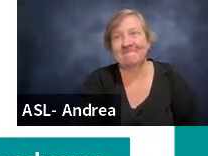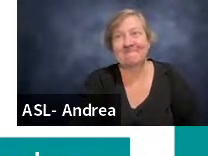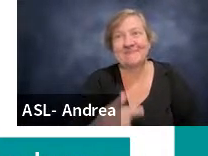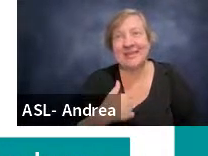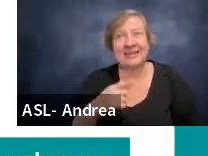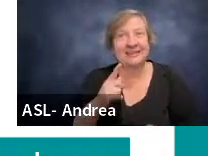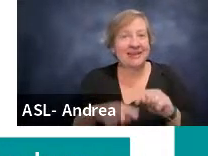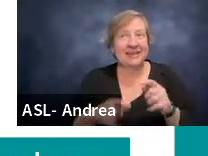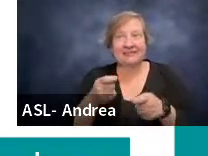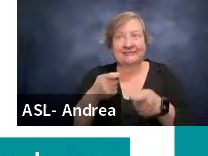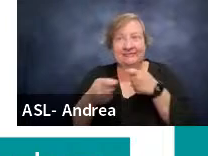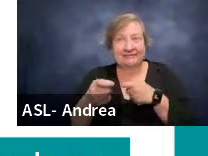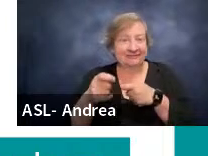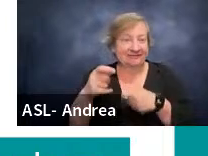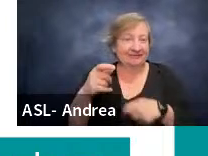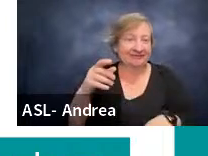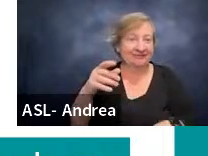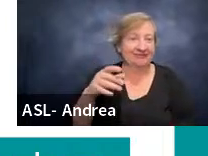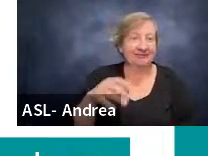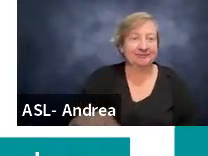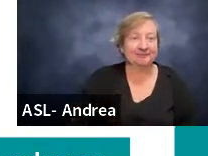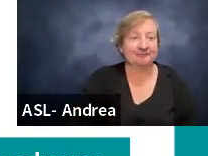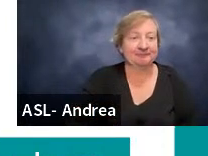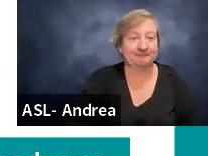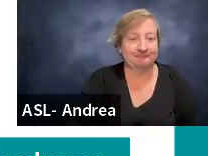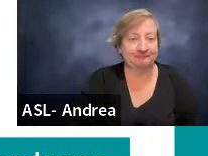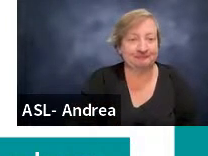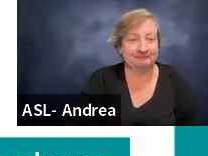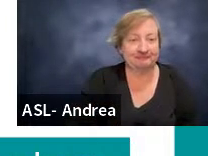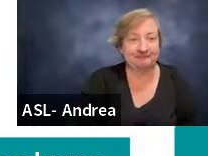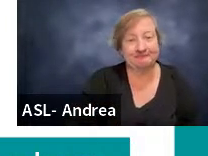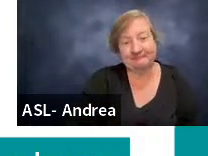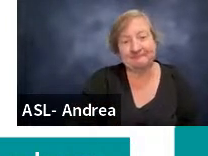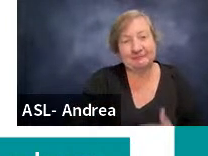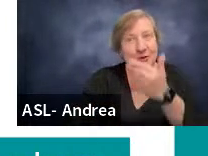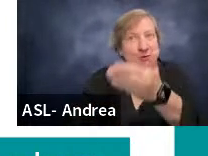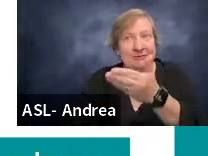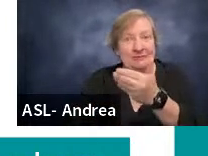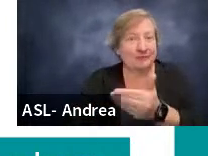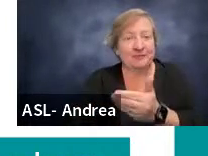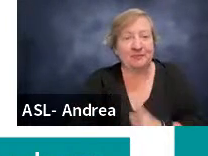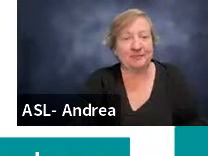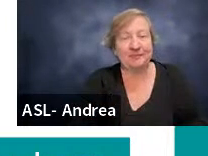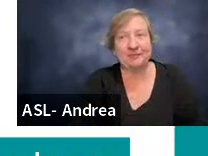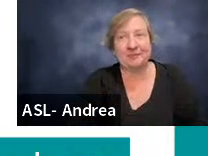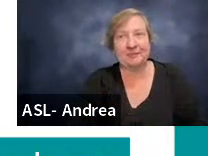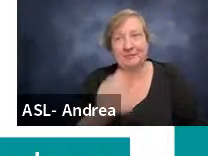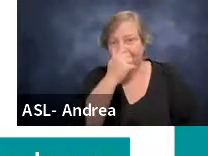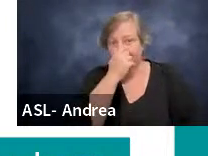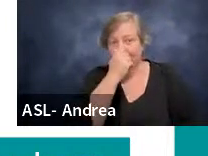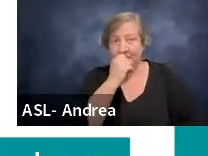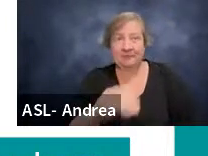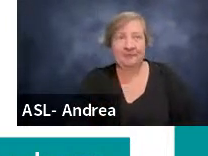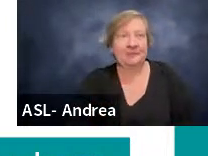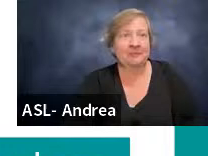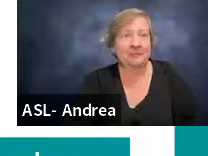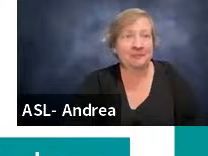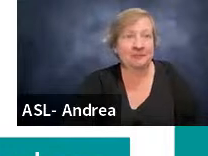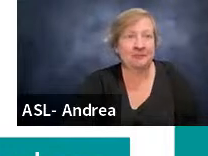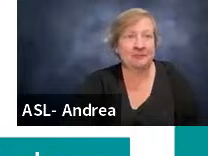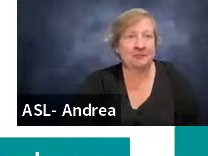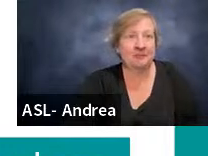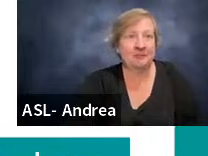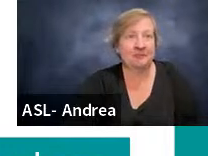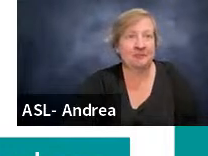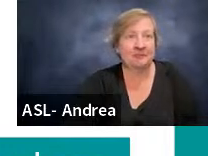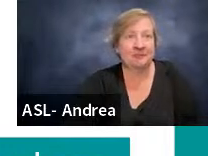and is comprised of 4 key steps. In step 1, the lead agencies initiate the